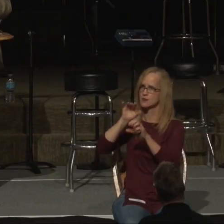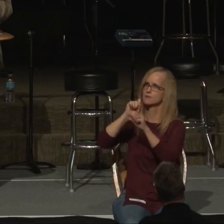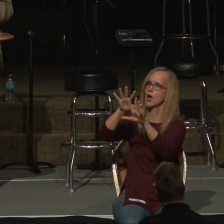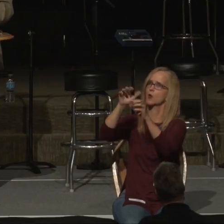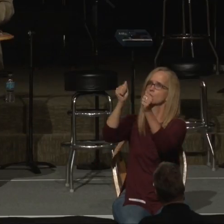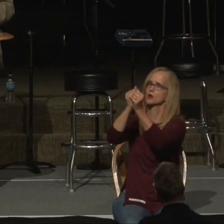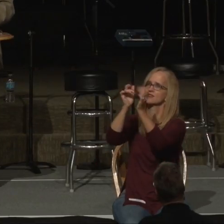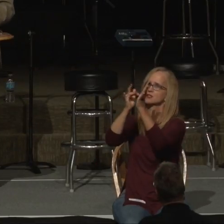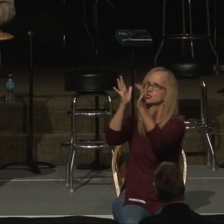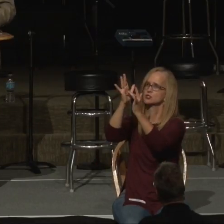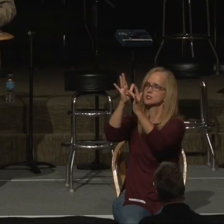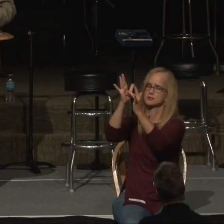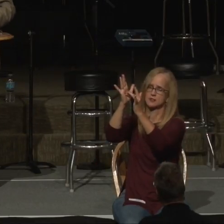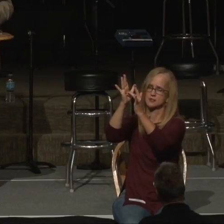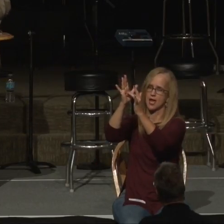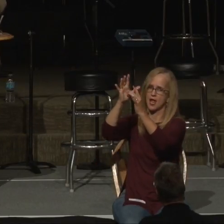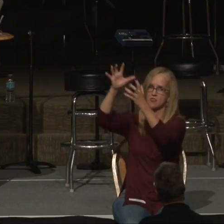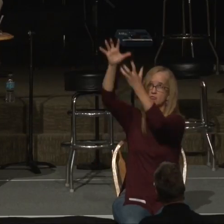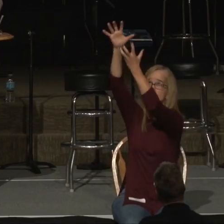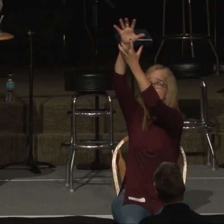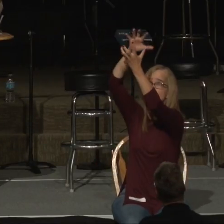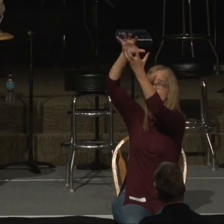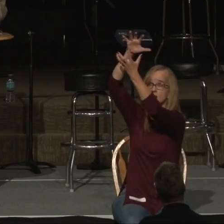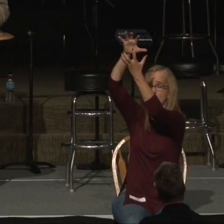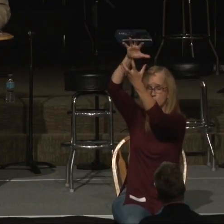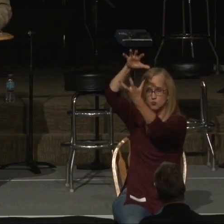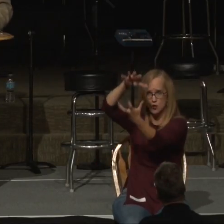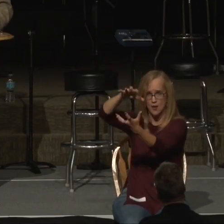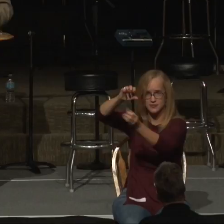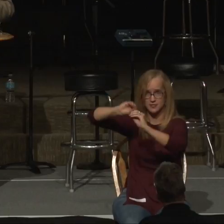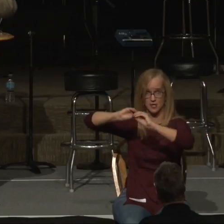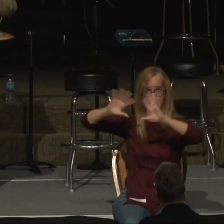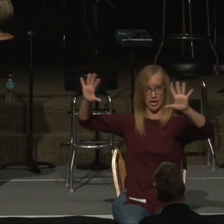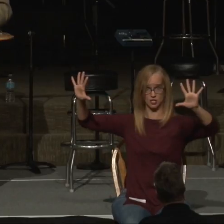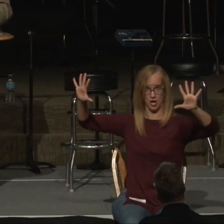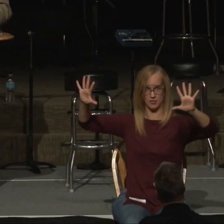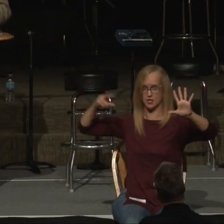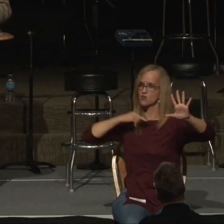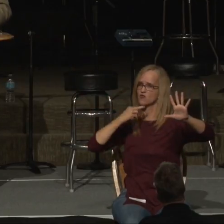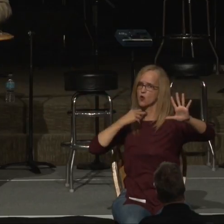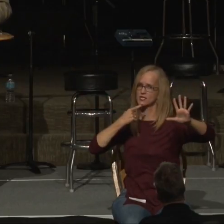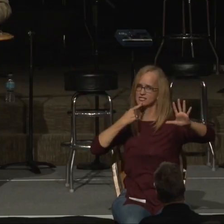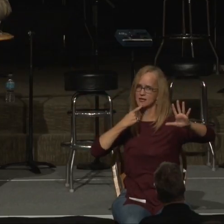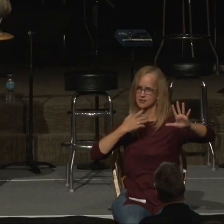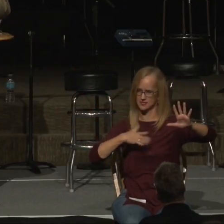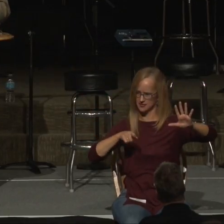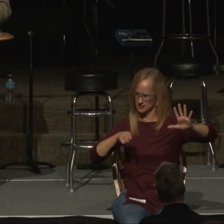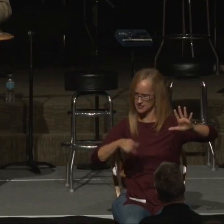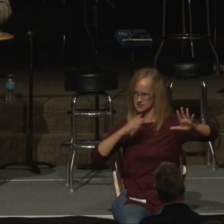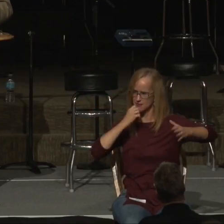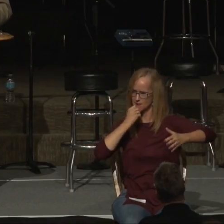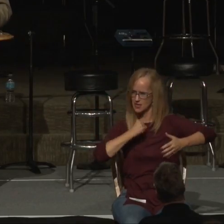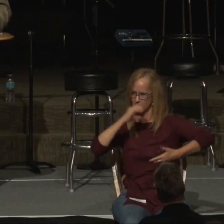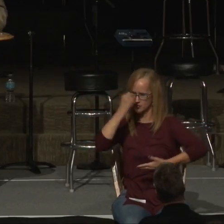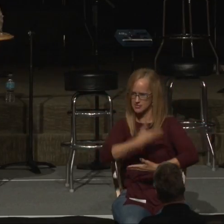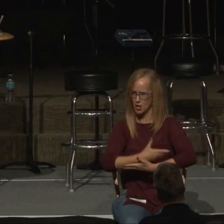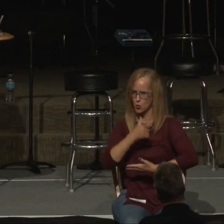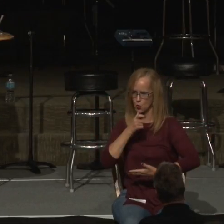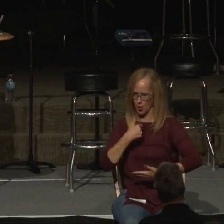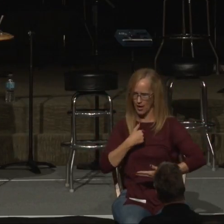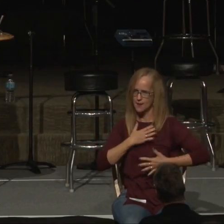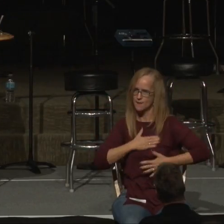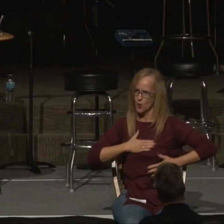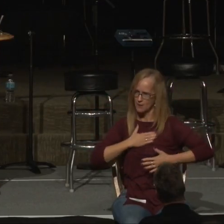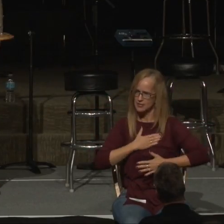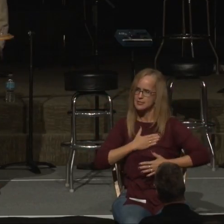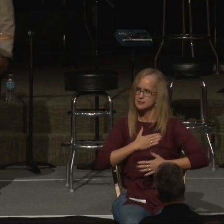Jesus. And remember, the cloud drops, the light shines, and the voice comes out saying, "This is my beloved son in whom I'm well pleased." He